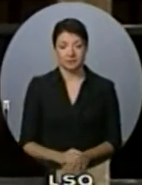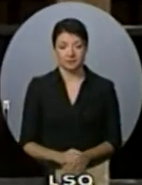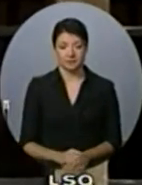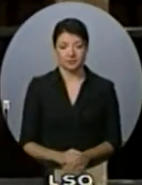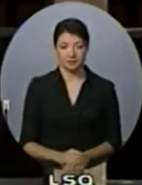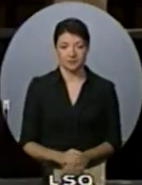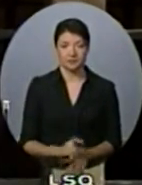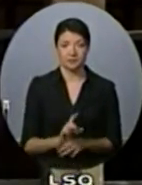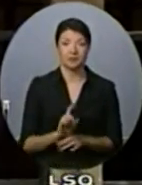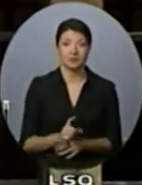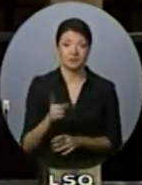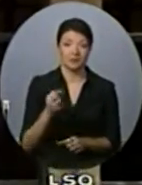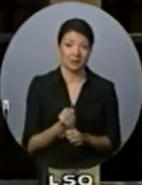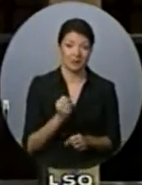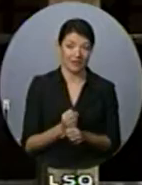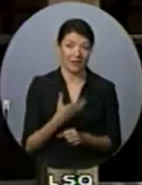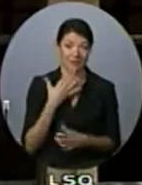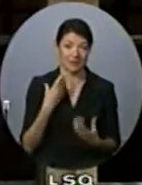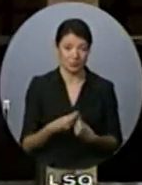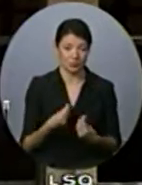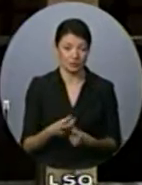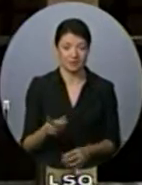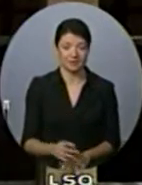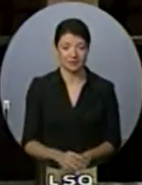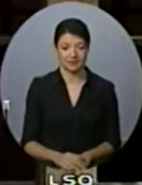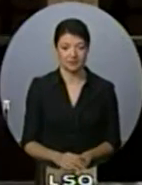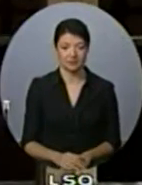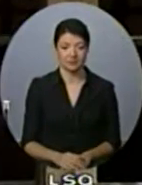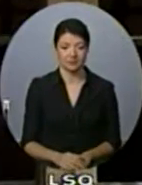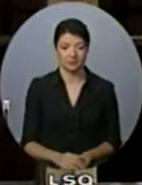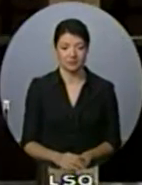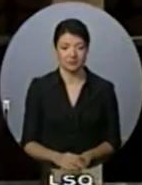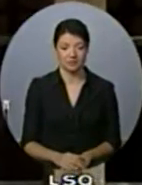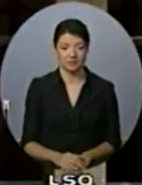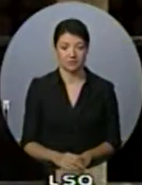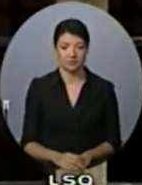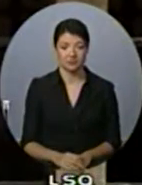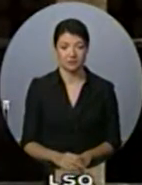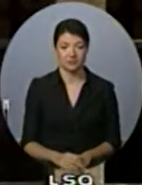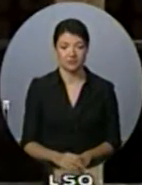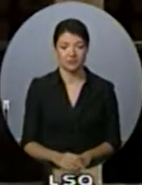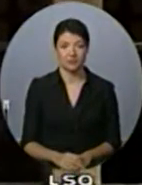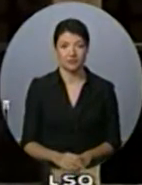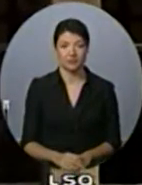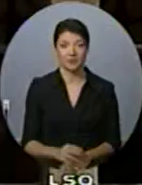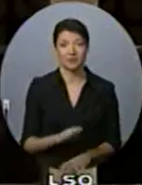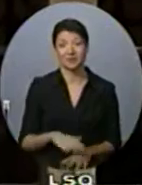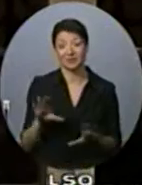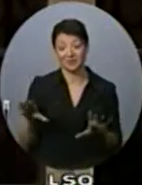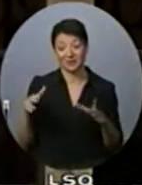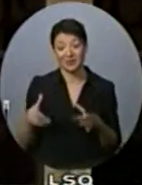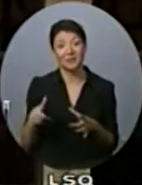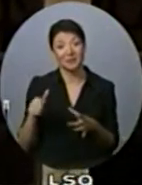Of course, Mr. Speaker, I want to commend as well the Royal Canadian Legion for their efforts in raising money through the Poppy Fund. This money raised